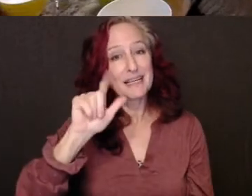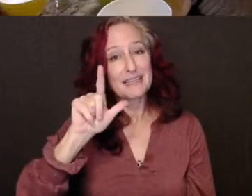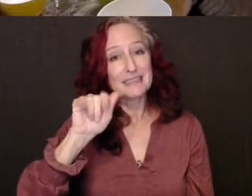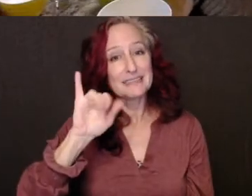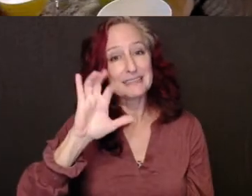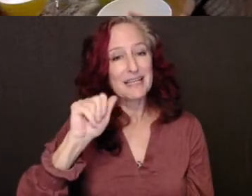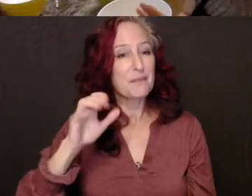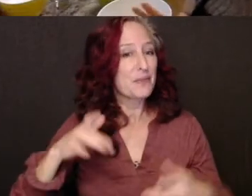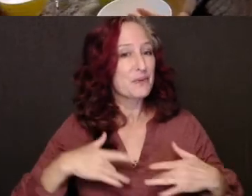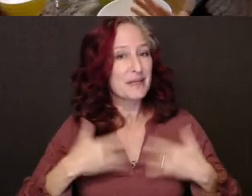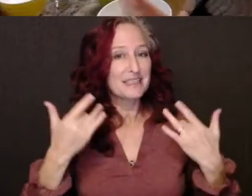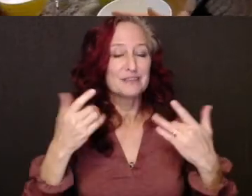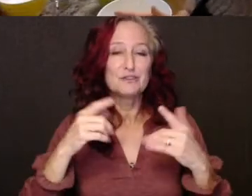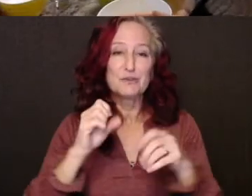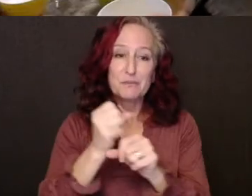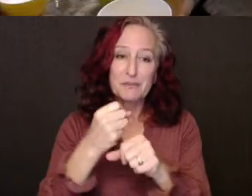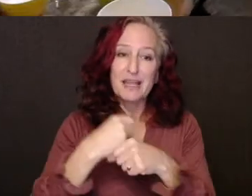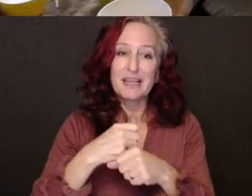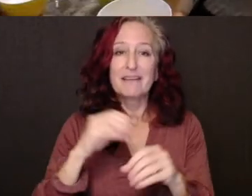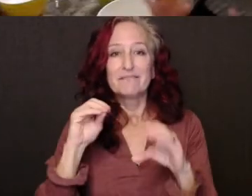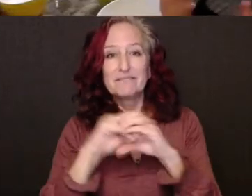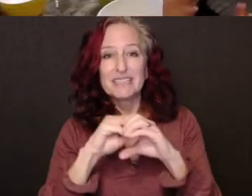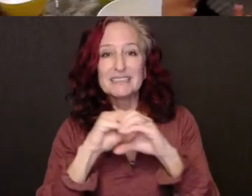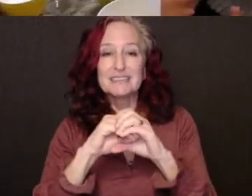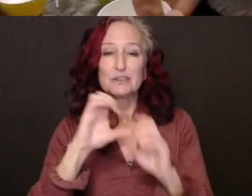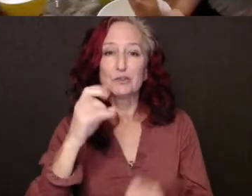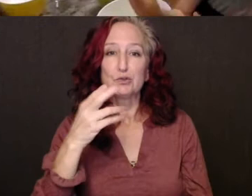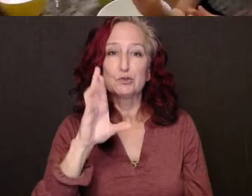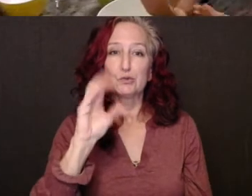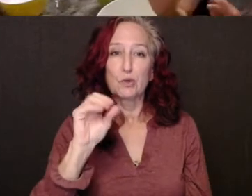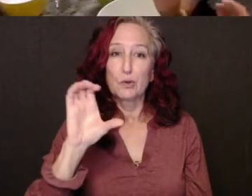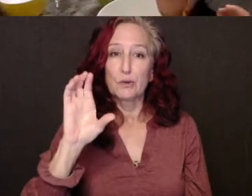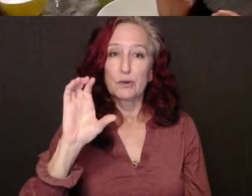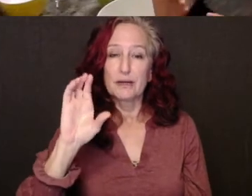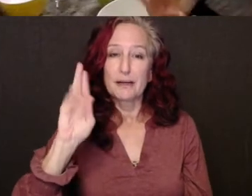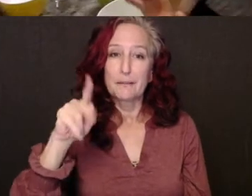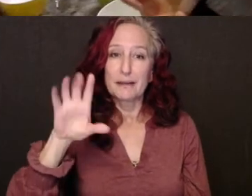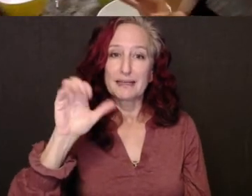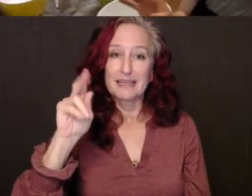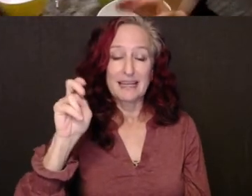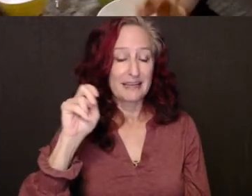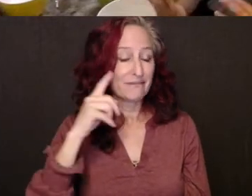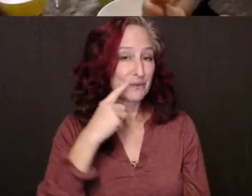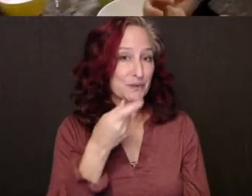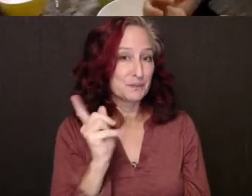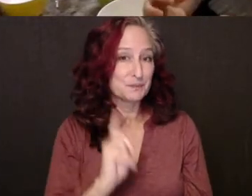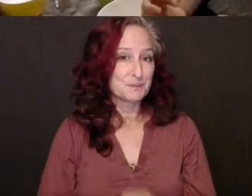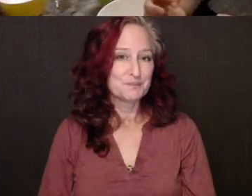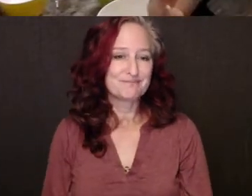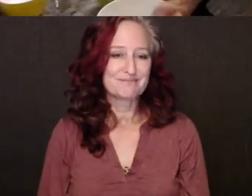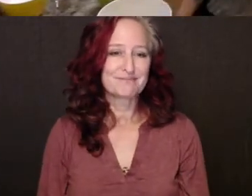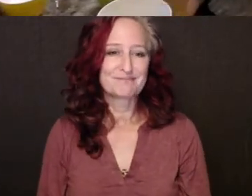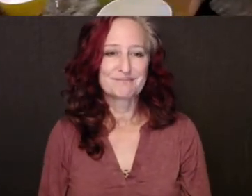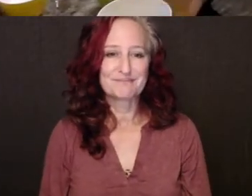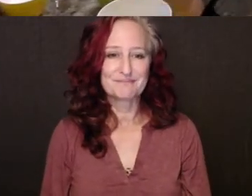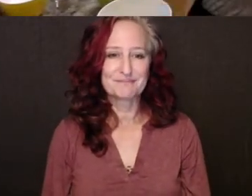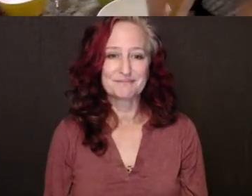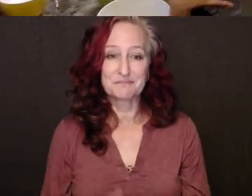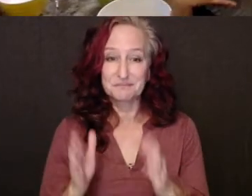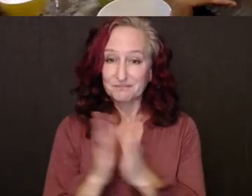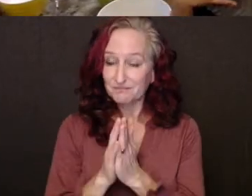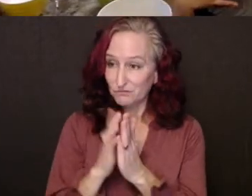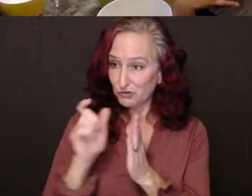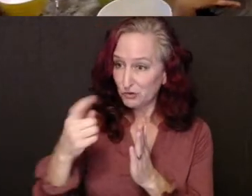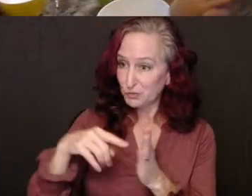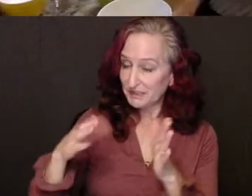stiff. So actually the one that I pre-made is a little bit on the thinner side, but it's holding well in the cupcake.